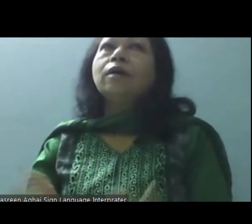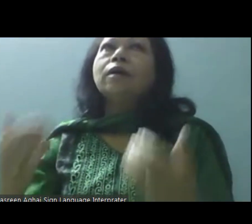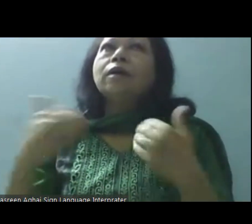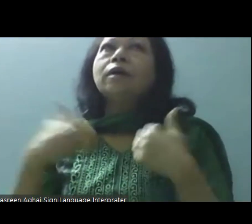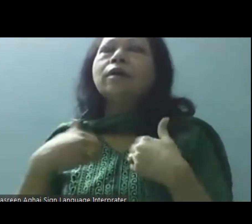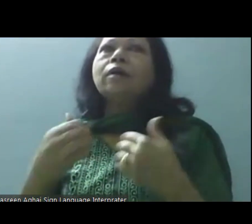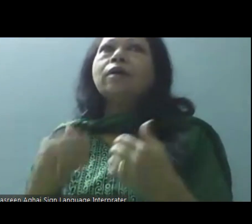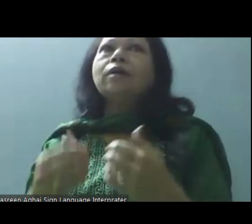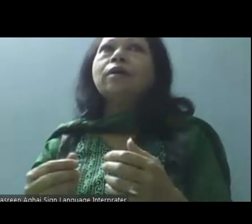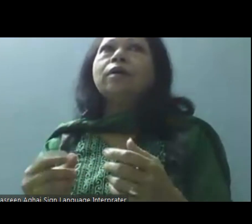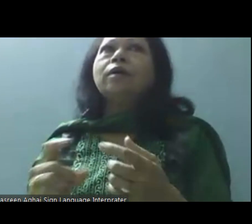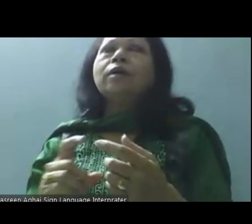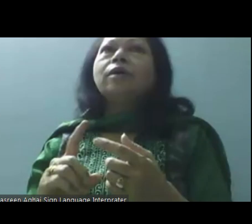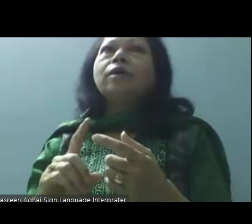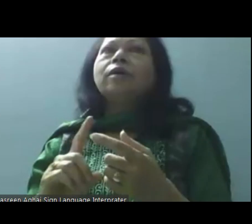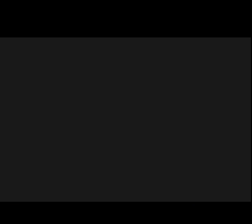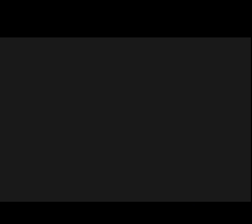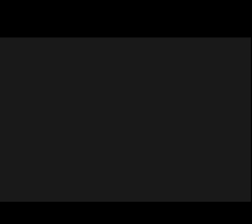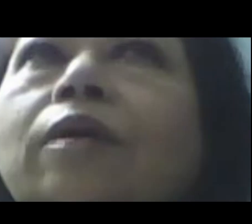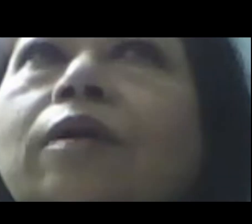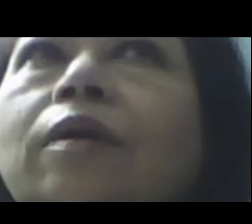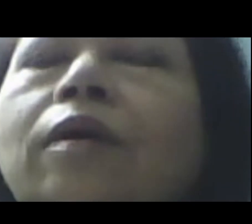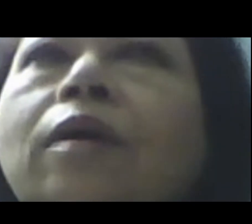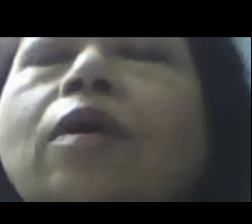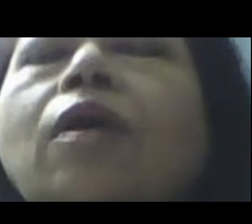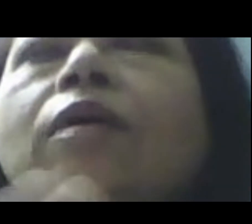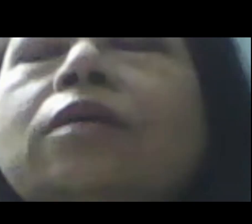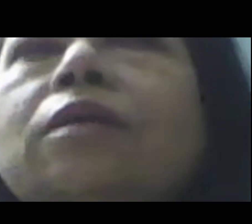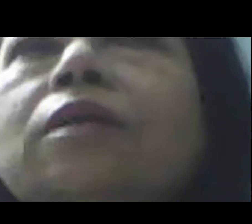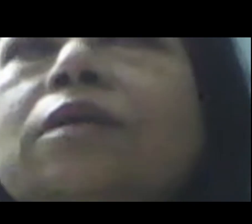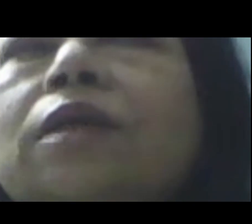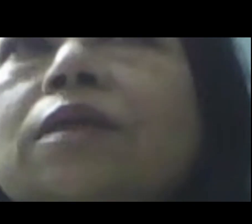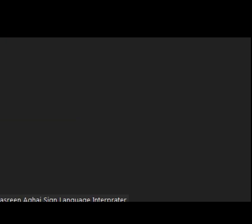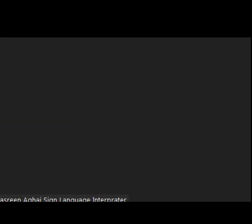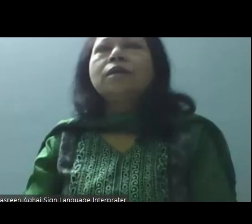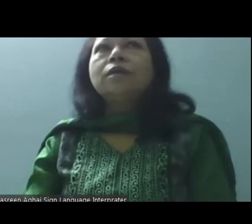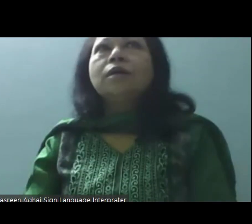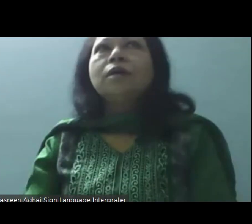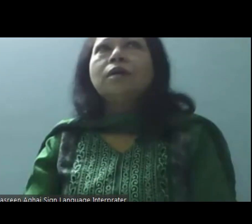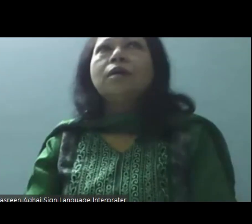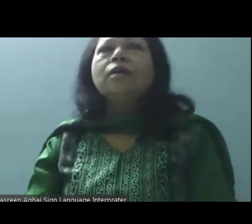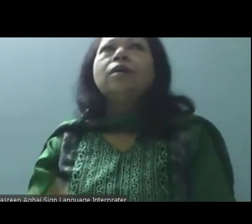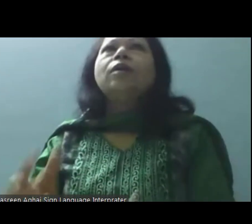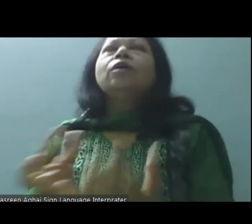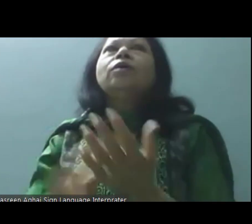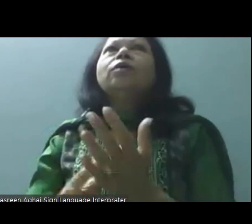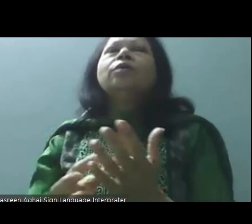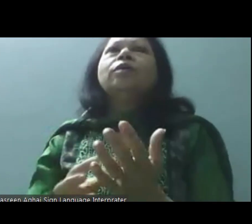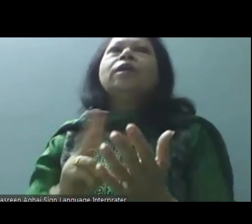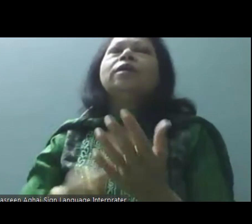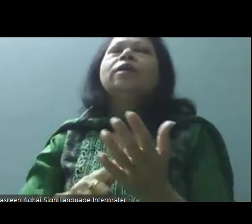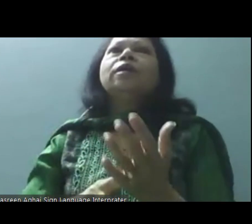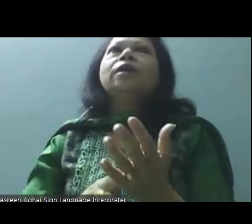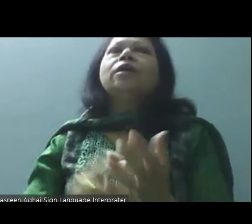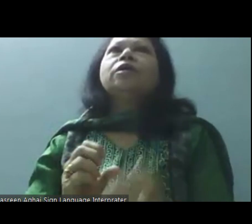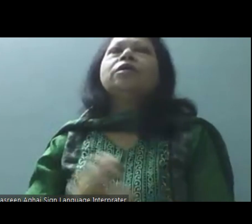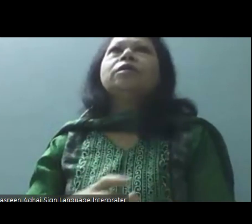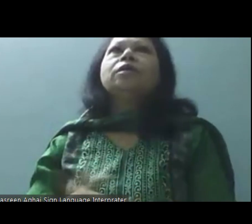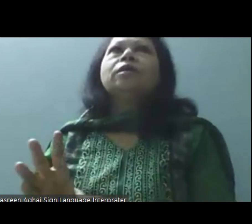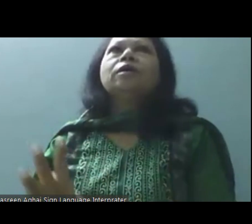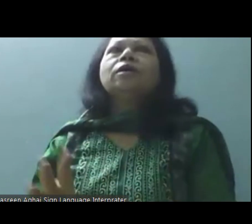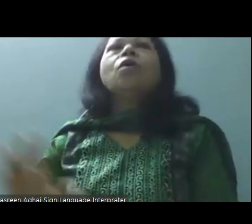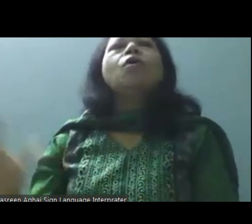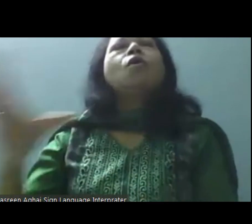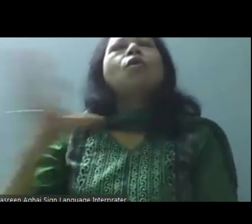correlation or our suggestions to the United Nations from our